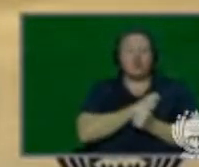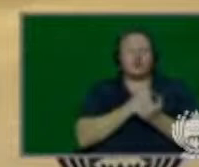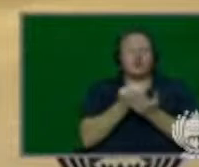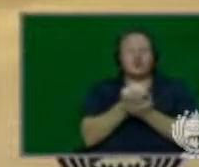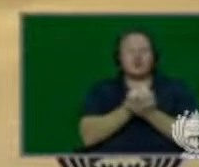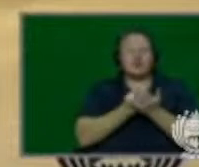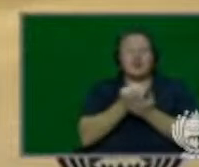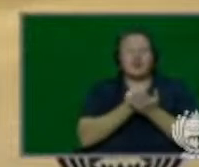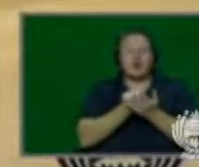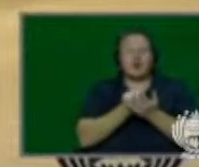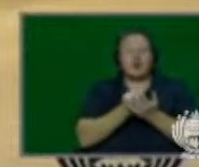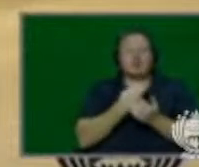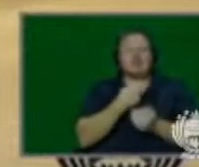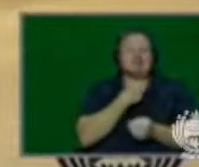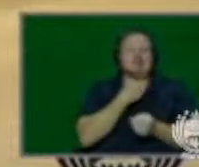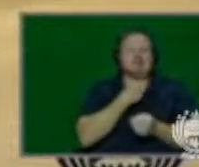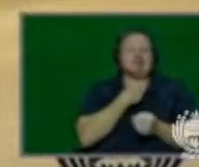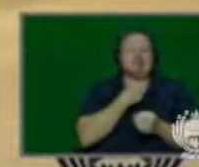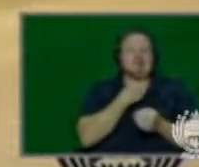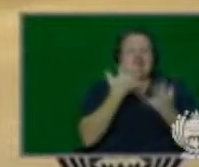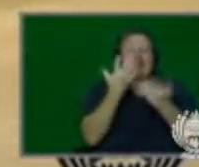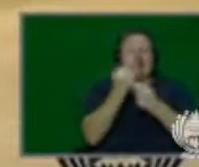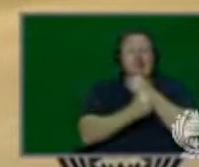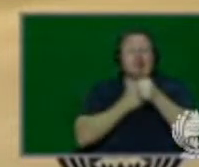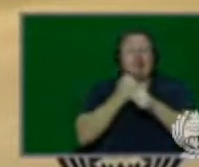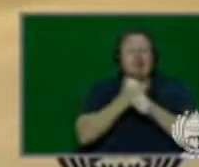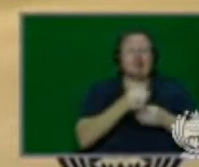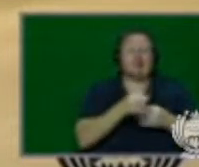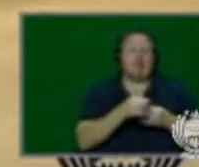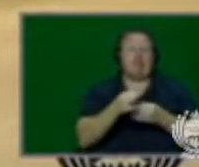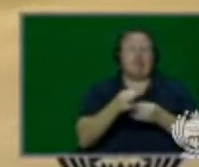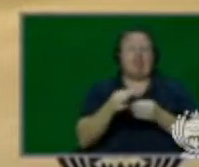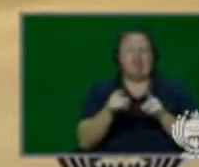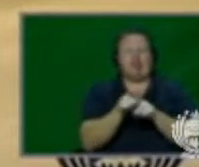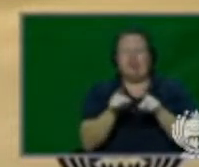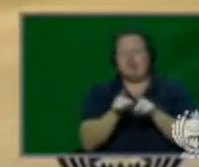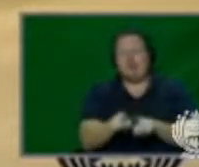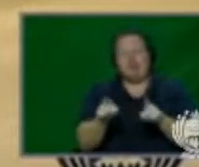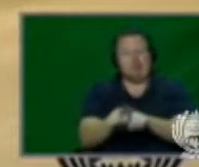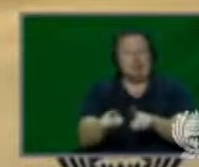has stagnated for over a decade. In that